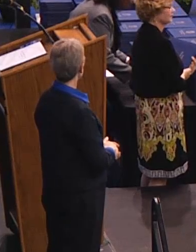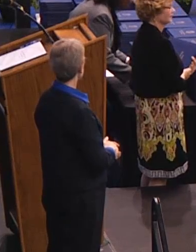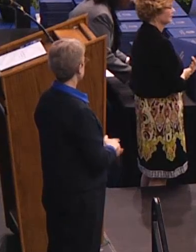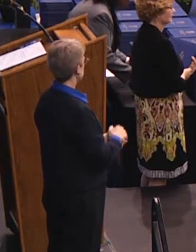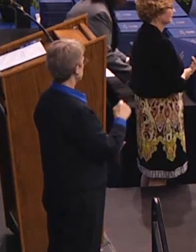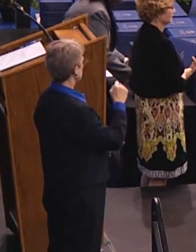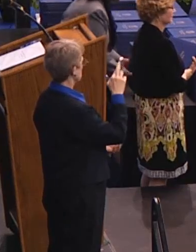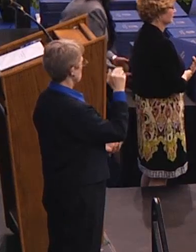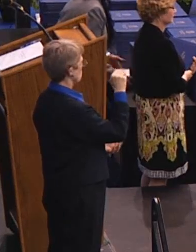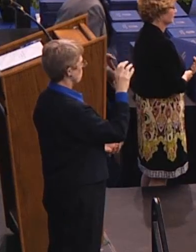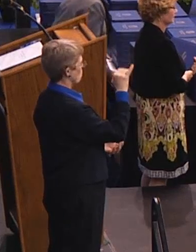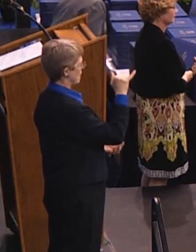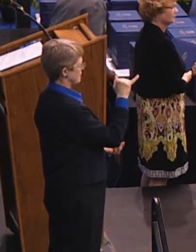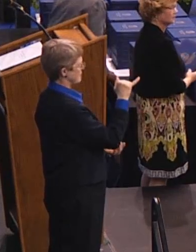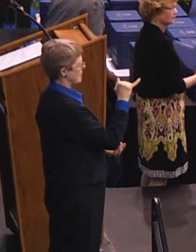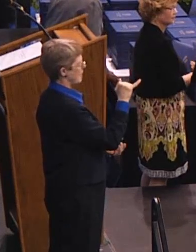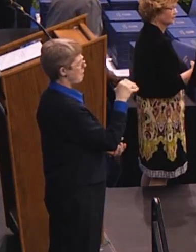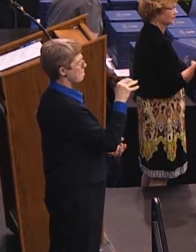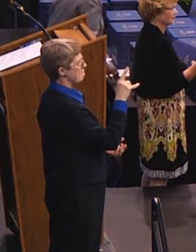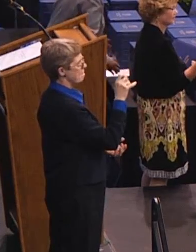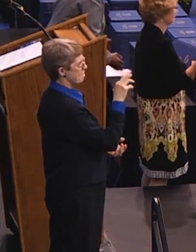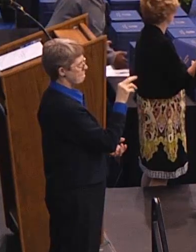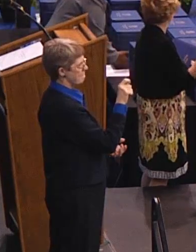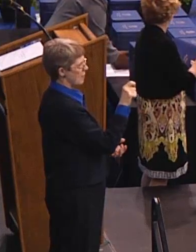Tracy Lynn Miller Brooks, Accounting.